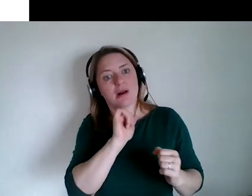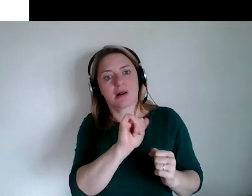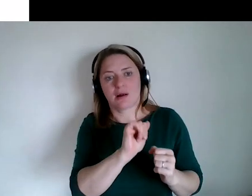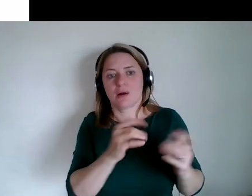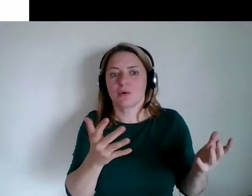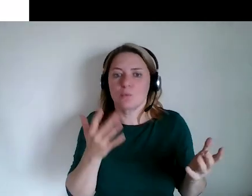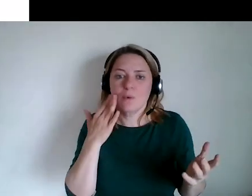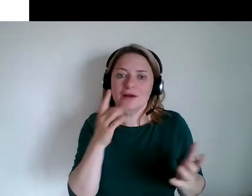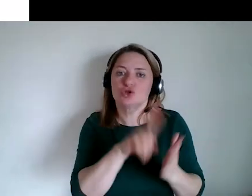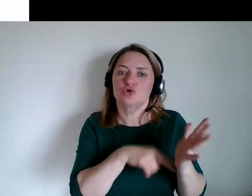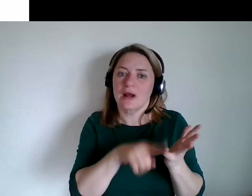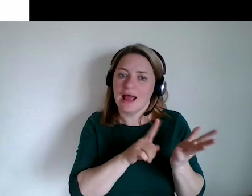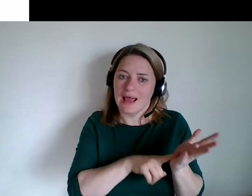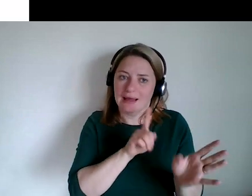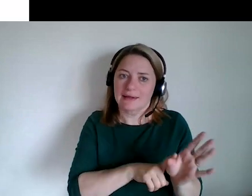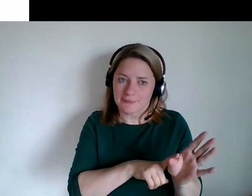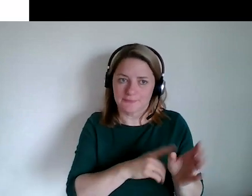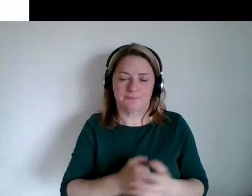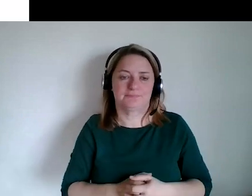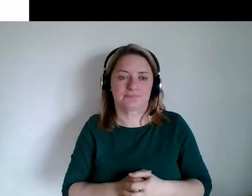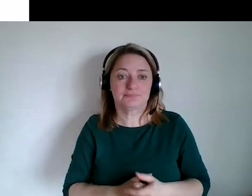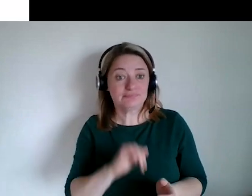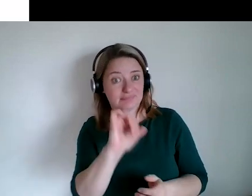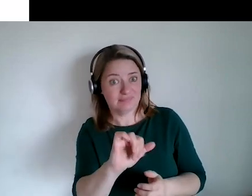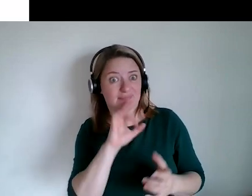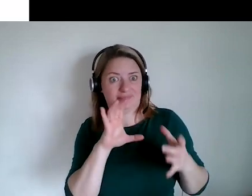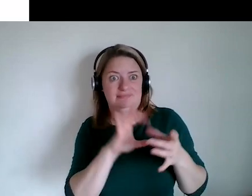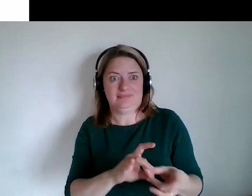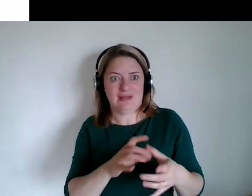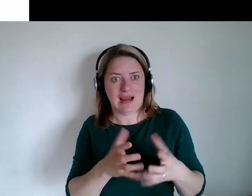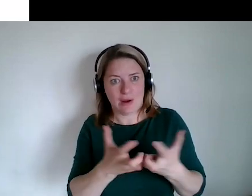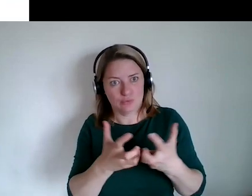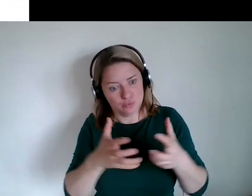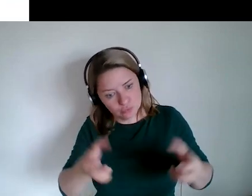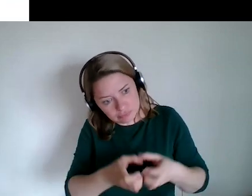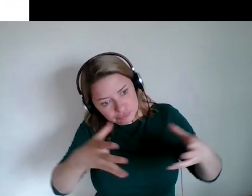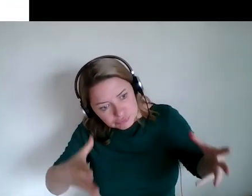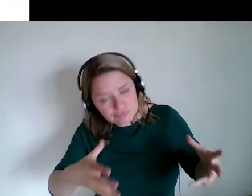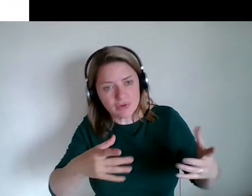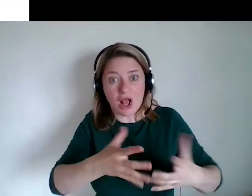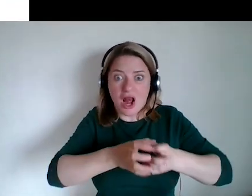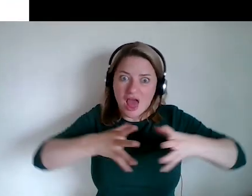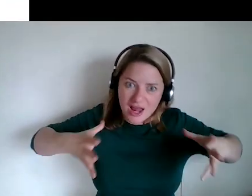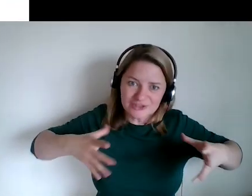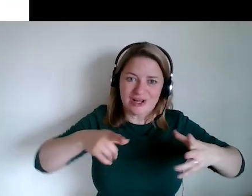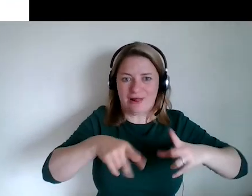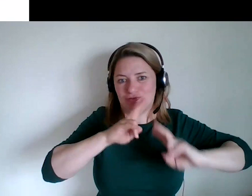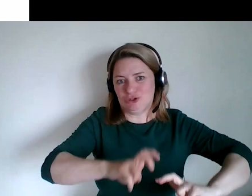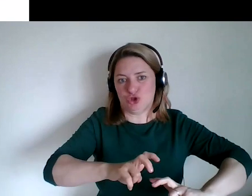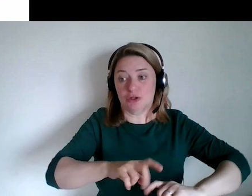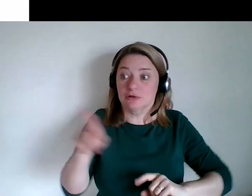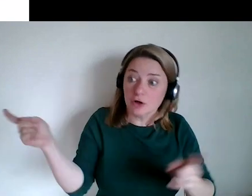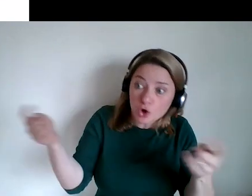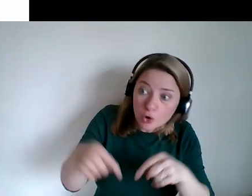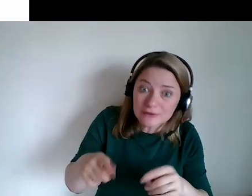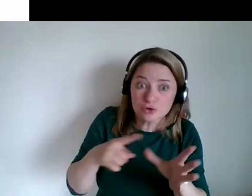of our faculty development series is a workshop around building and leading large-scale programs of research. So if you're coming to ASME, come